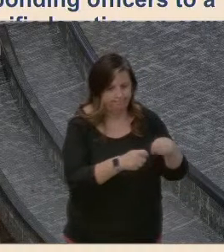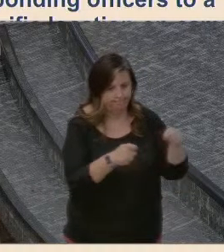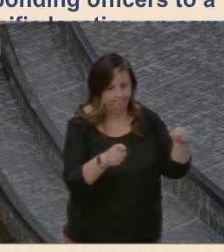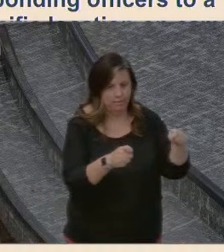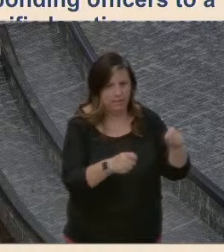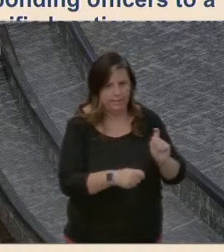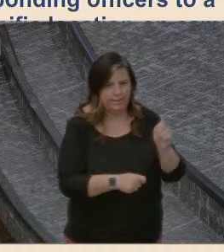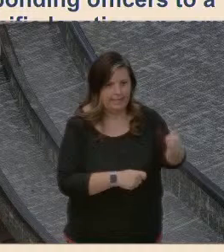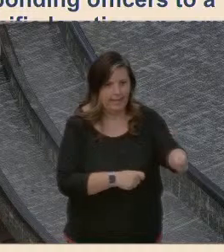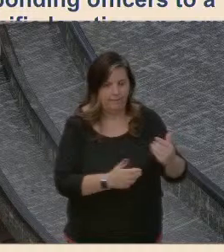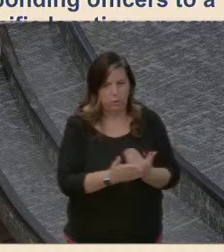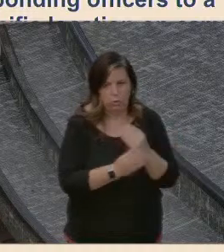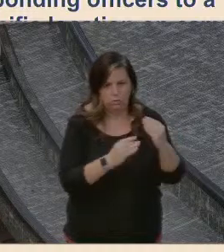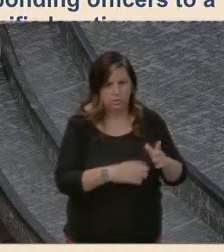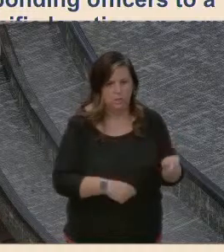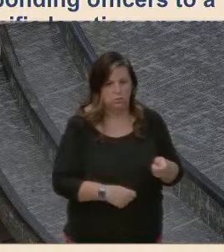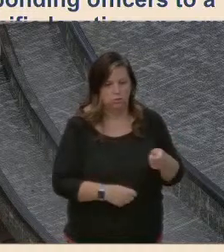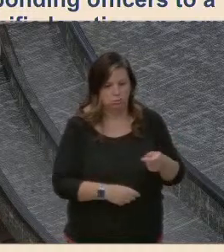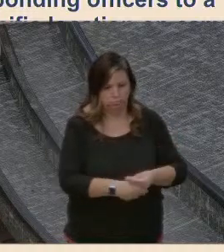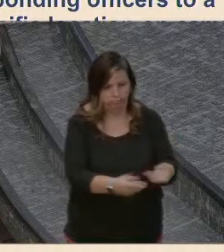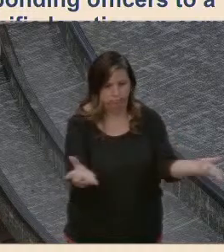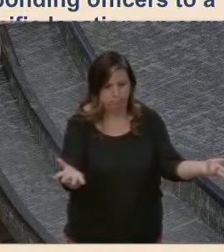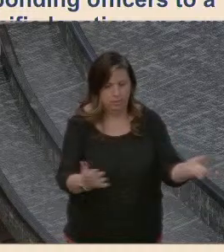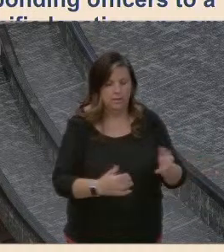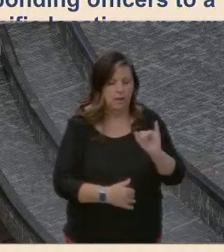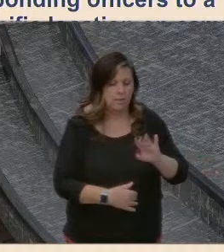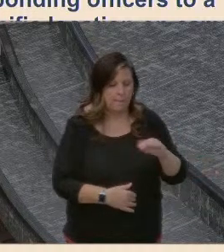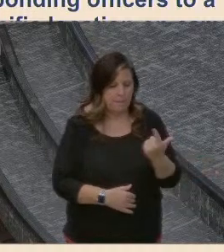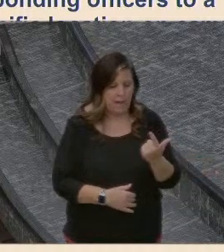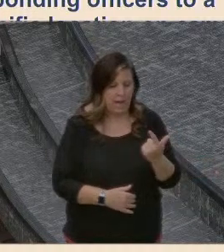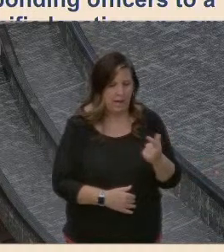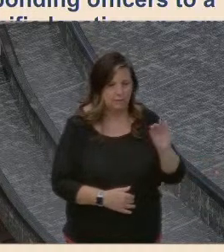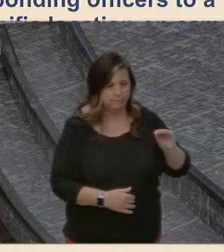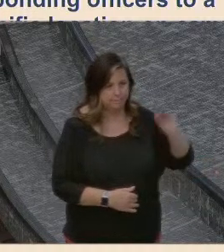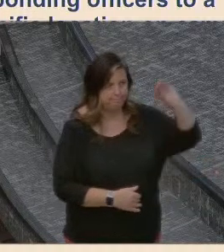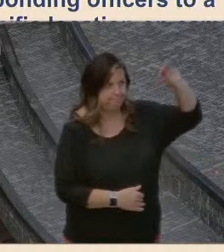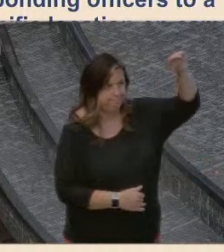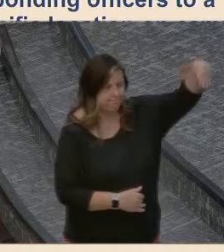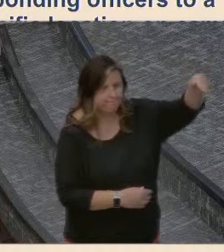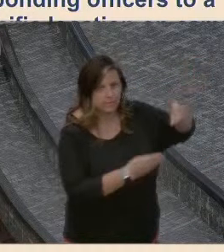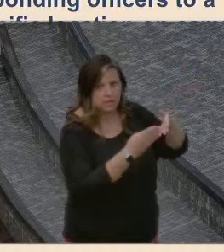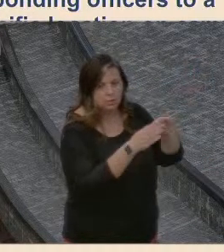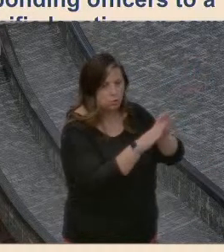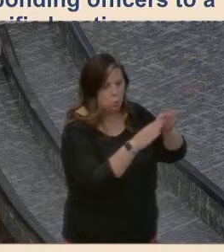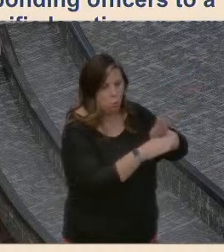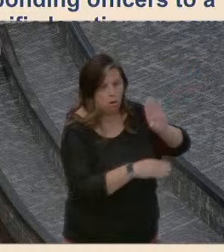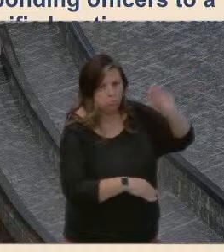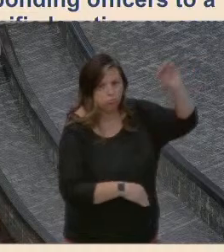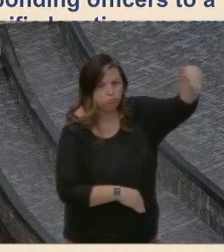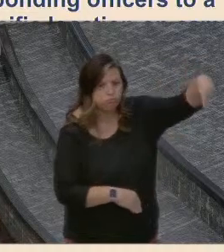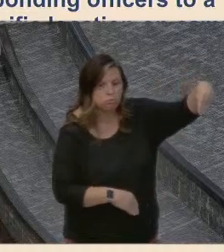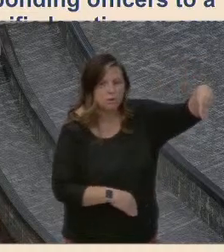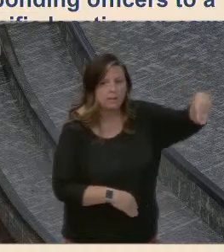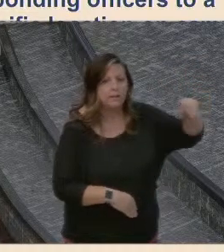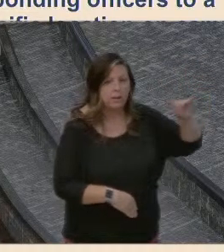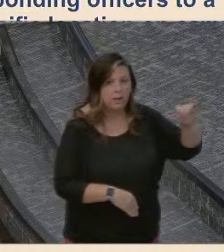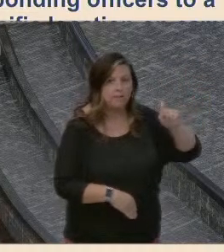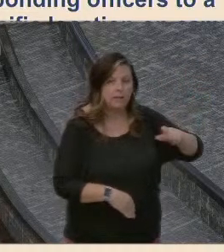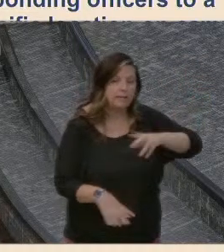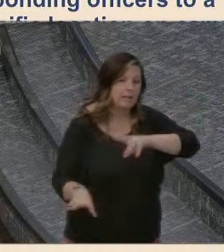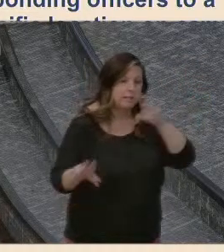teachers when they come back. So, and then that bag would just hang right by the door, and that would be their go kit if they needed to leave the